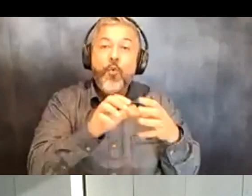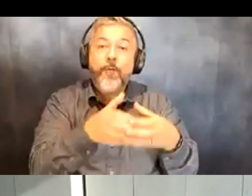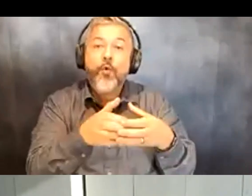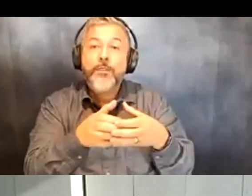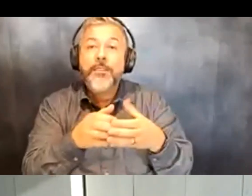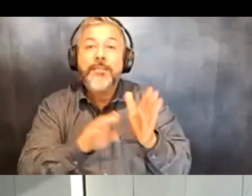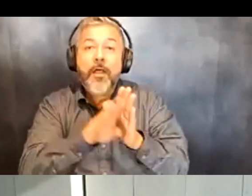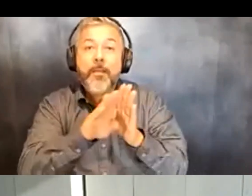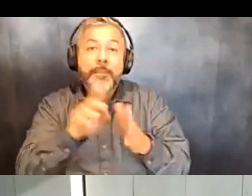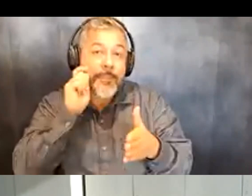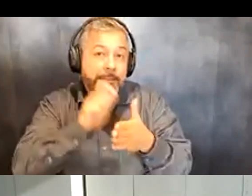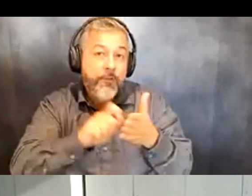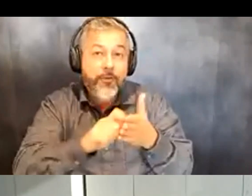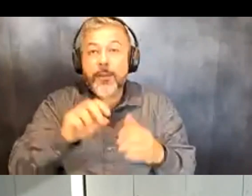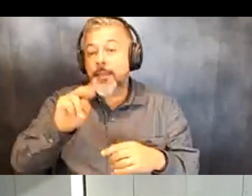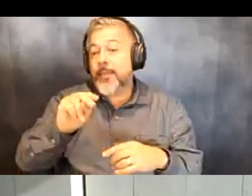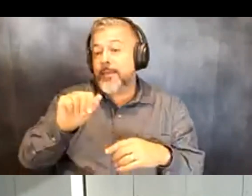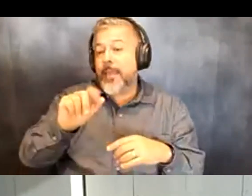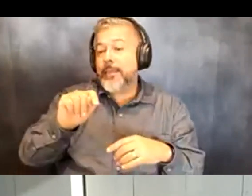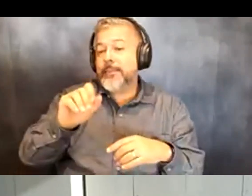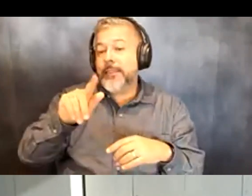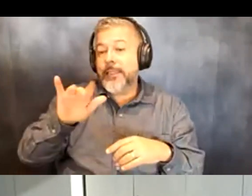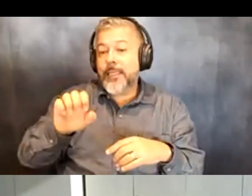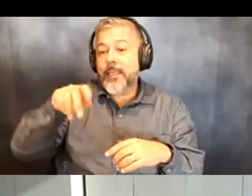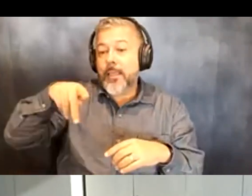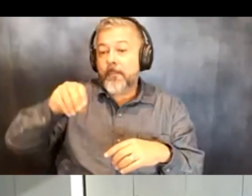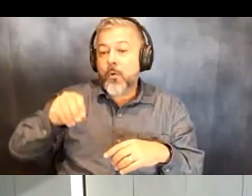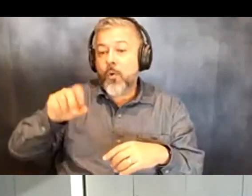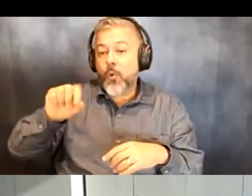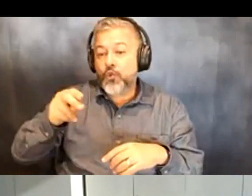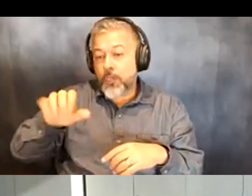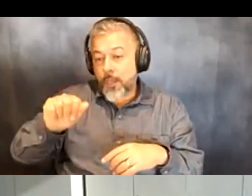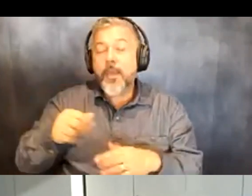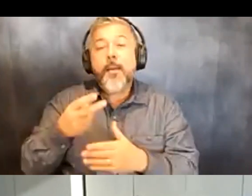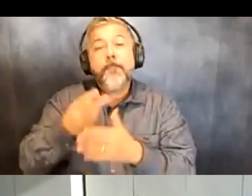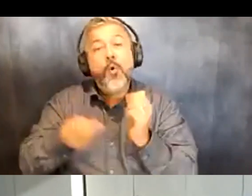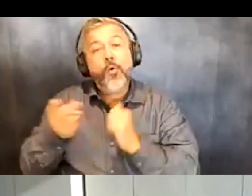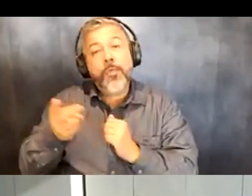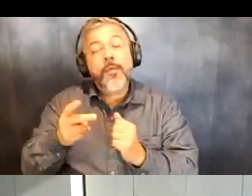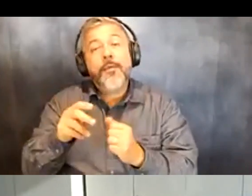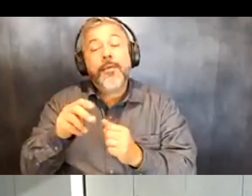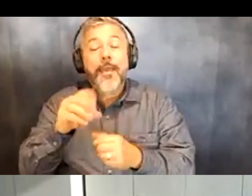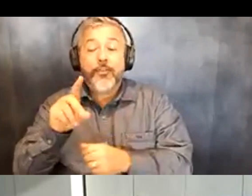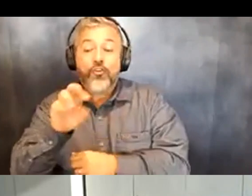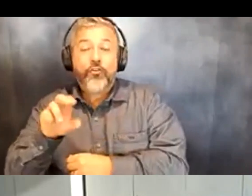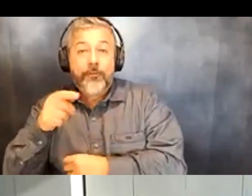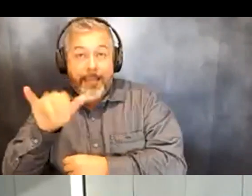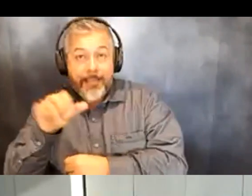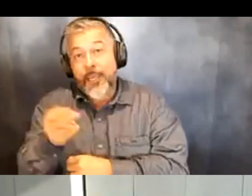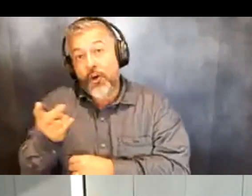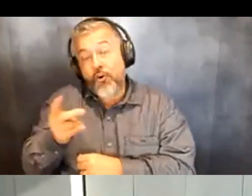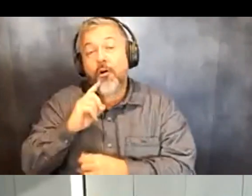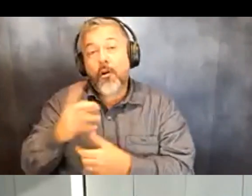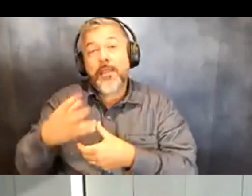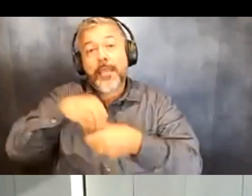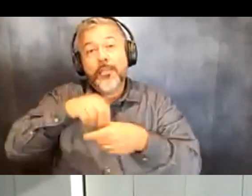Secretary, Natalie Pelugia. Both she and Secretary Galley have been engaged in these conversations about how we can